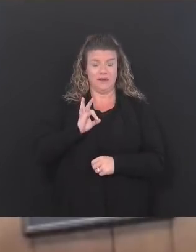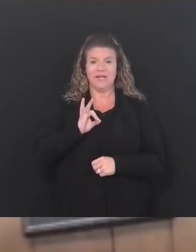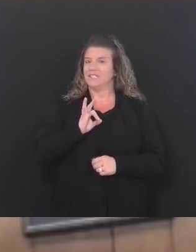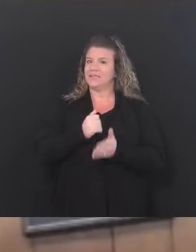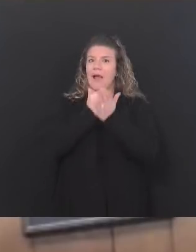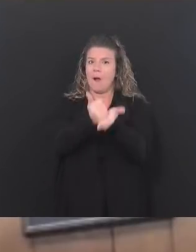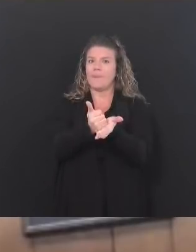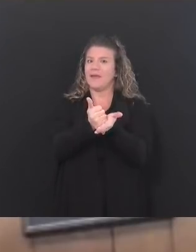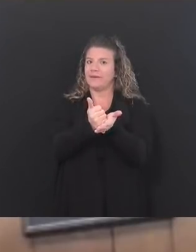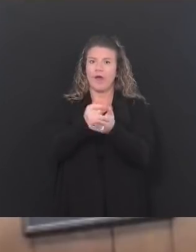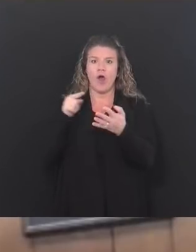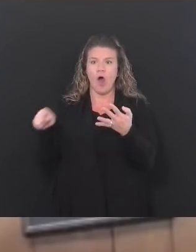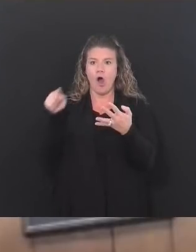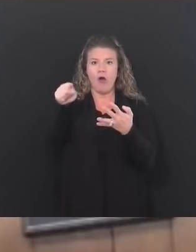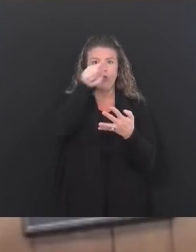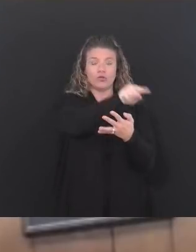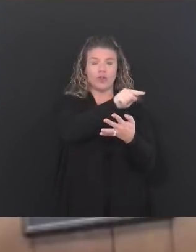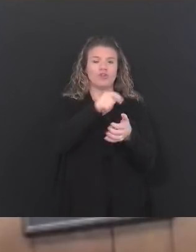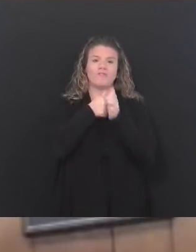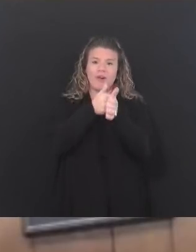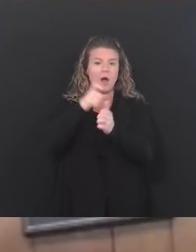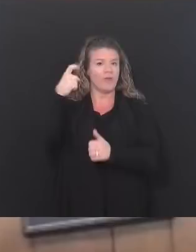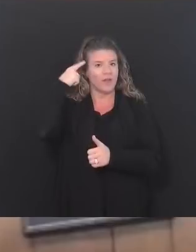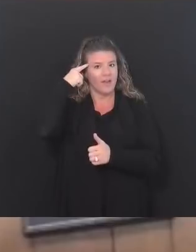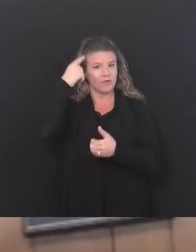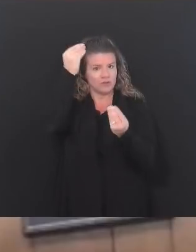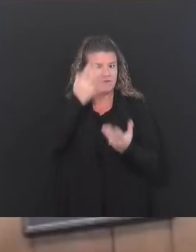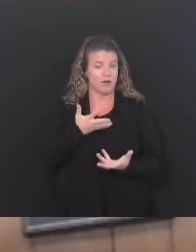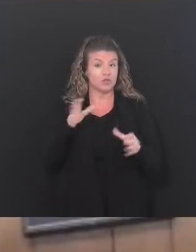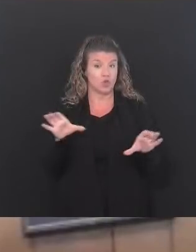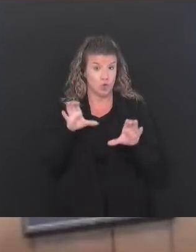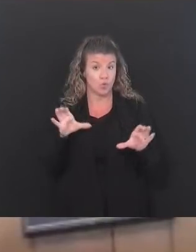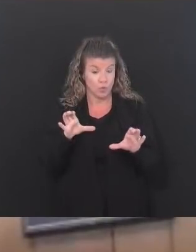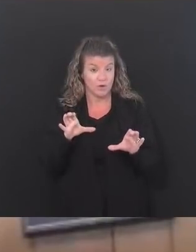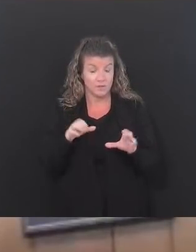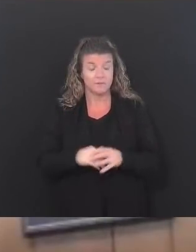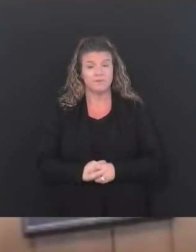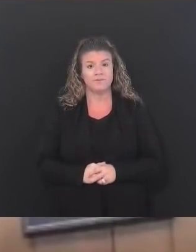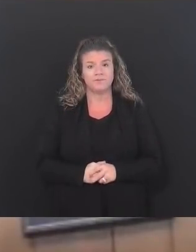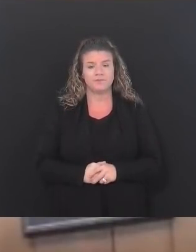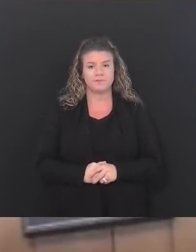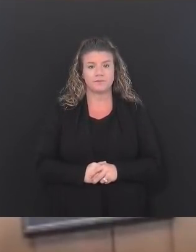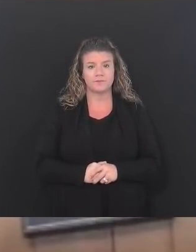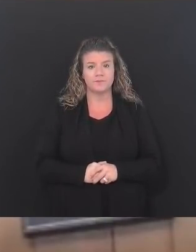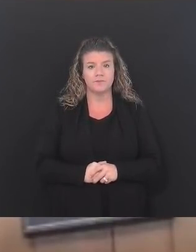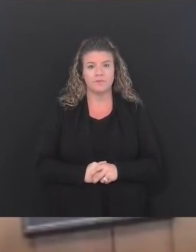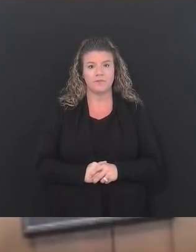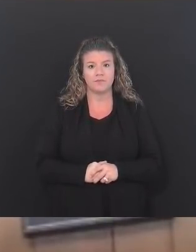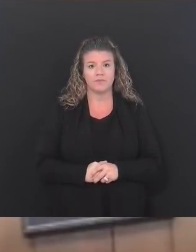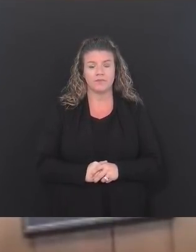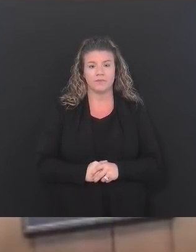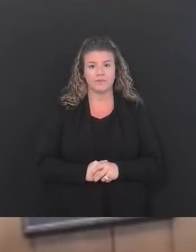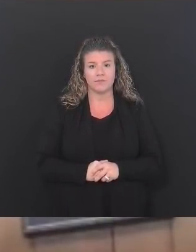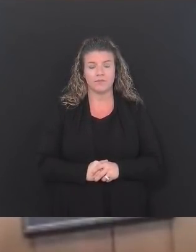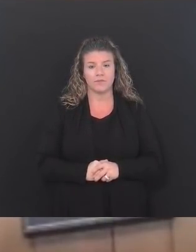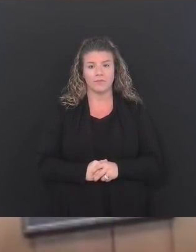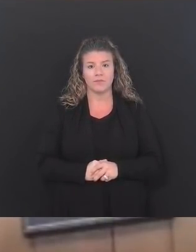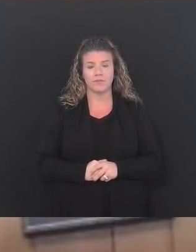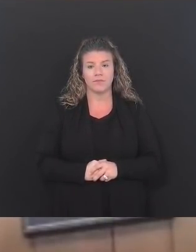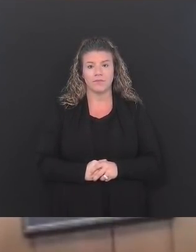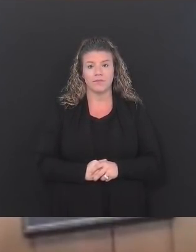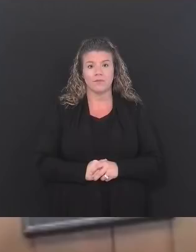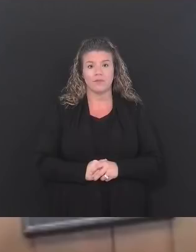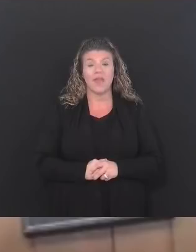to address the directives that the governor's laid out for us. In addition, I think it's important for us to understand that we continue to